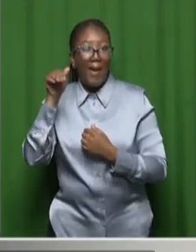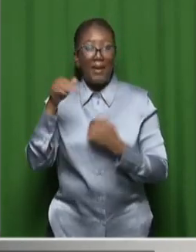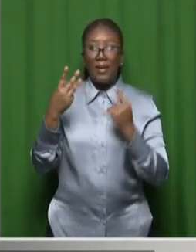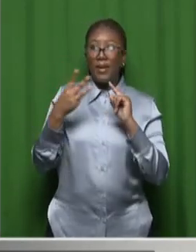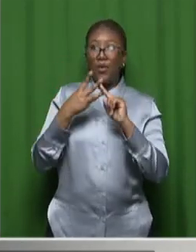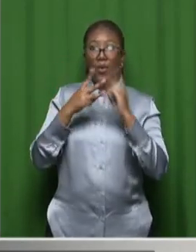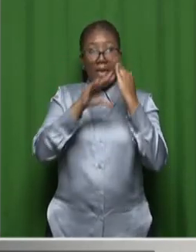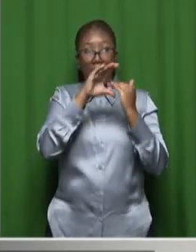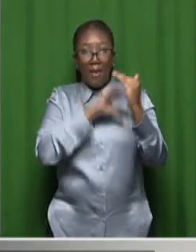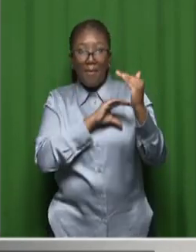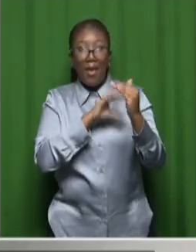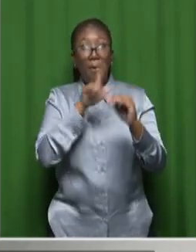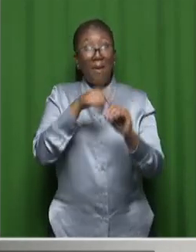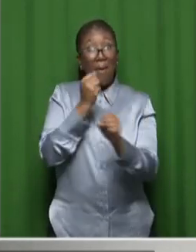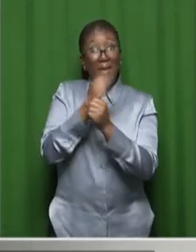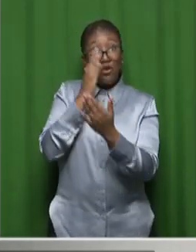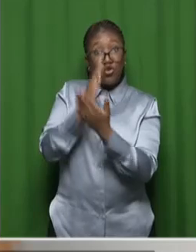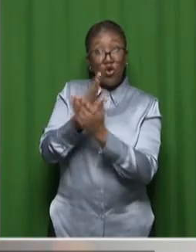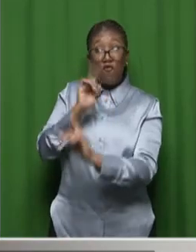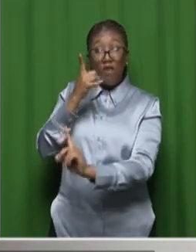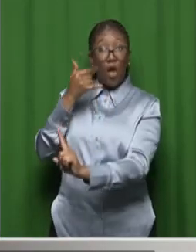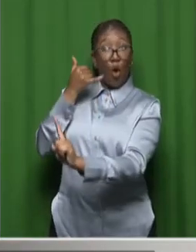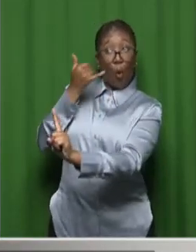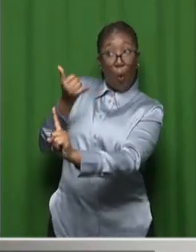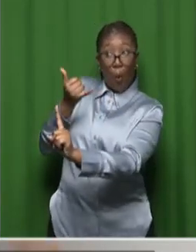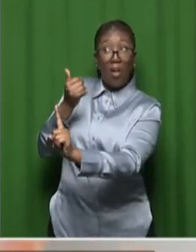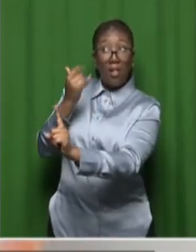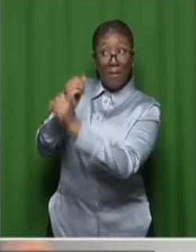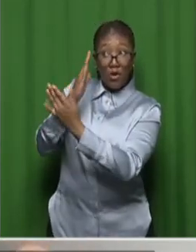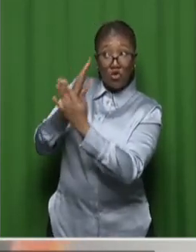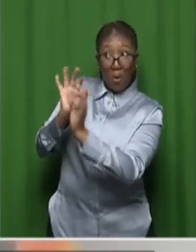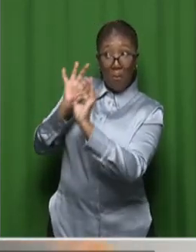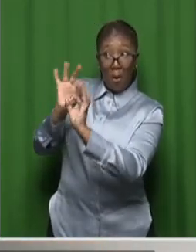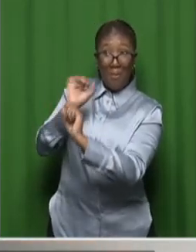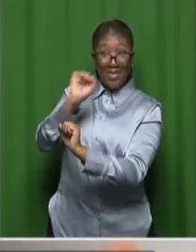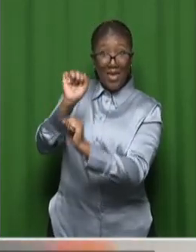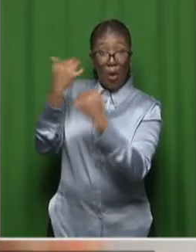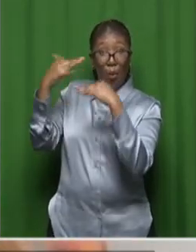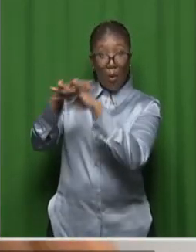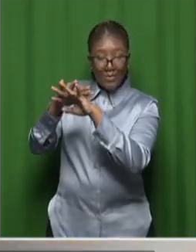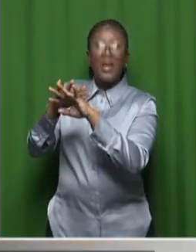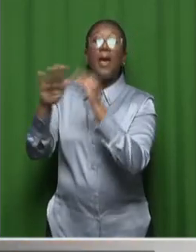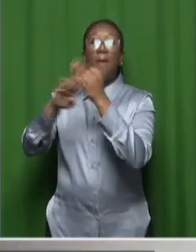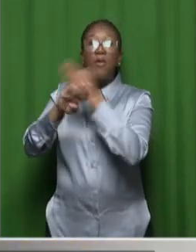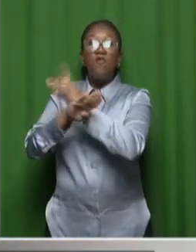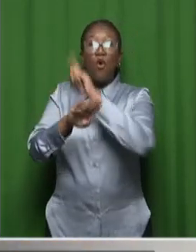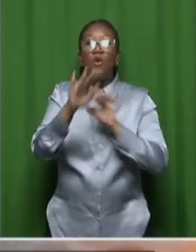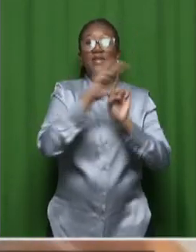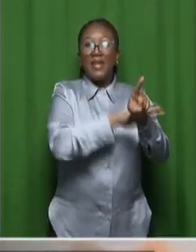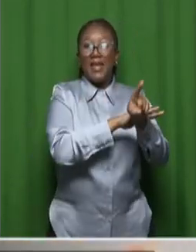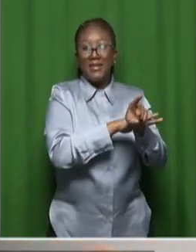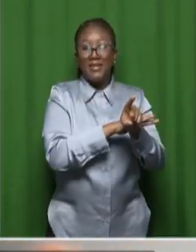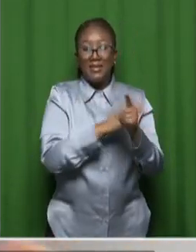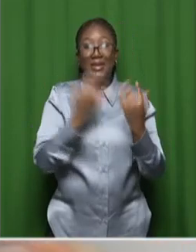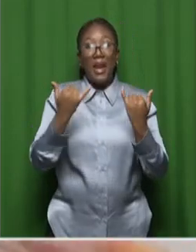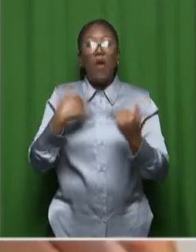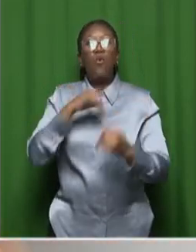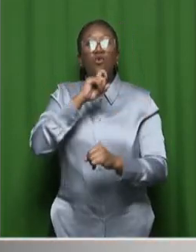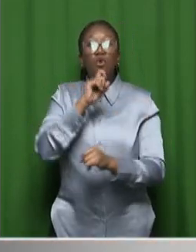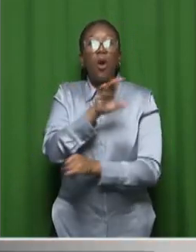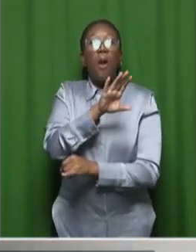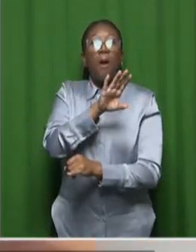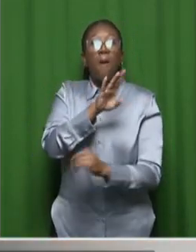email, make sure you contact the organization directly, in a sense that, let's say you're using bookings.com, contact